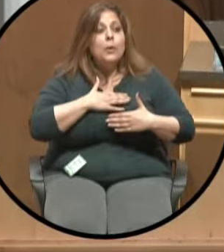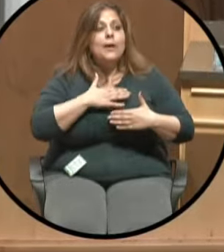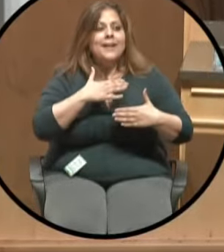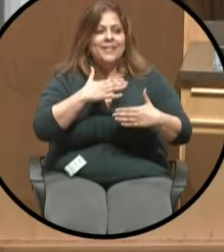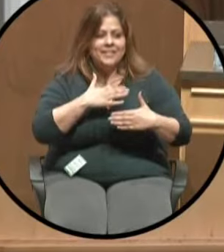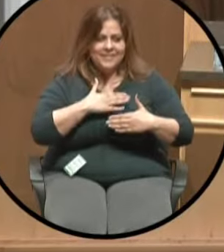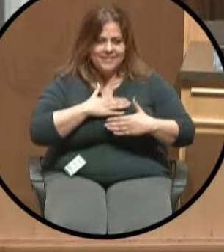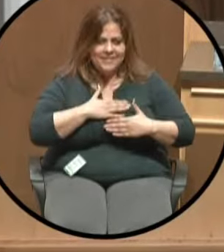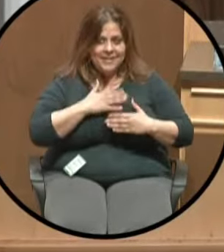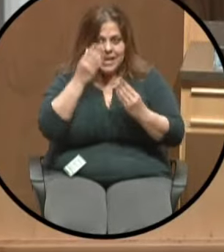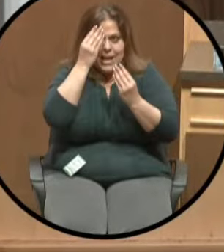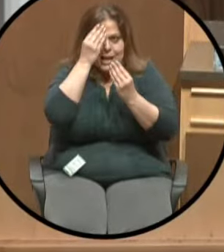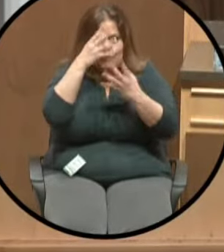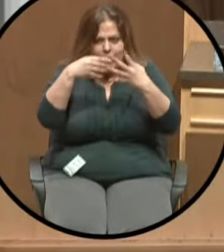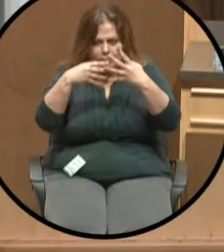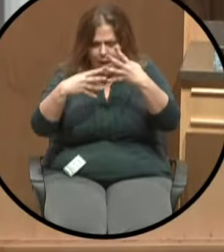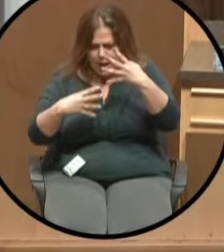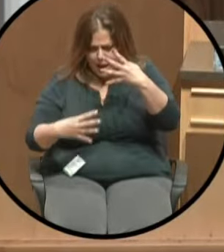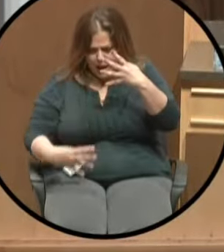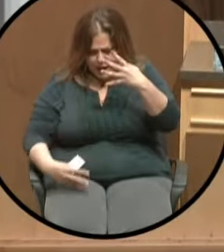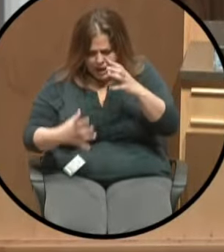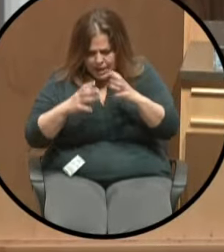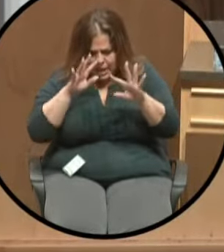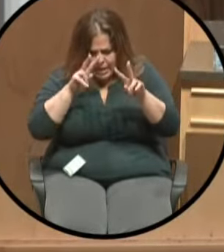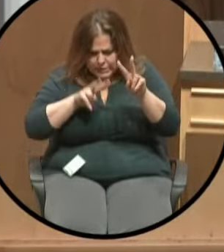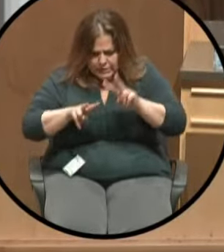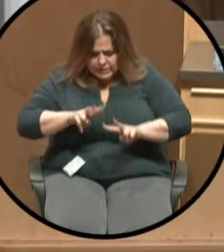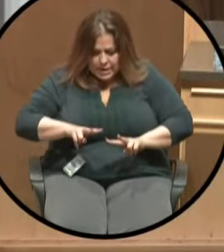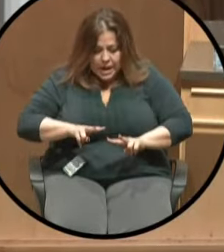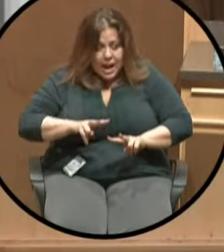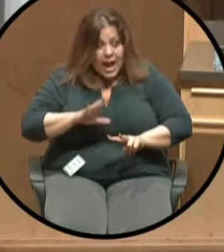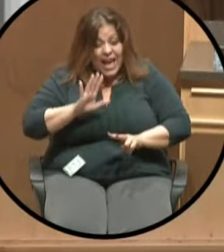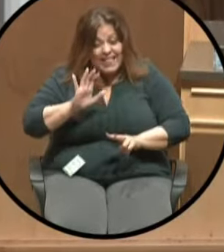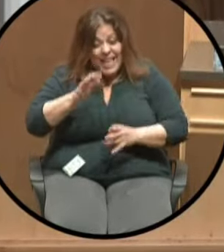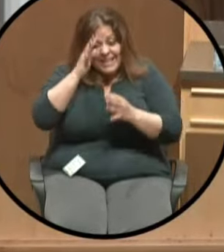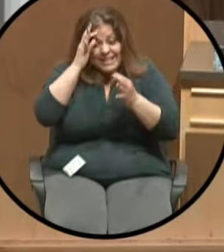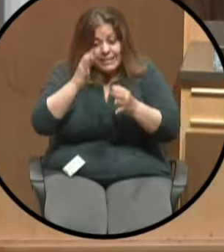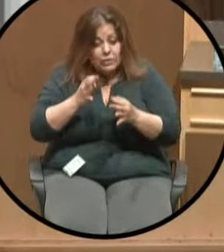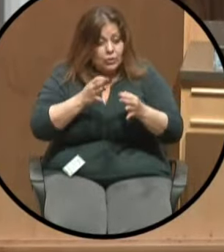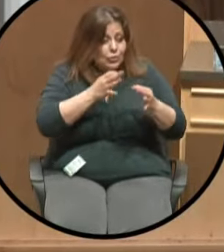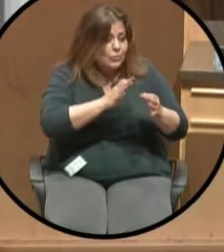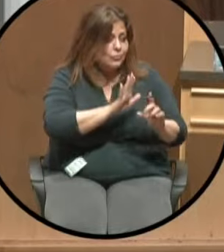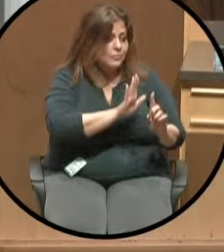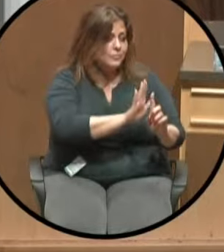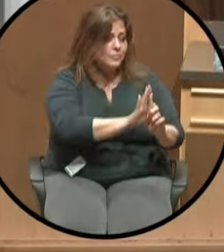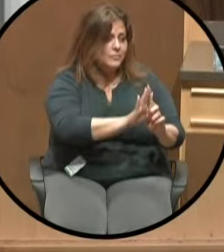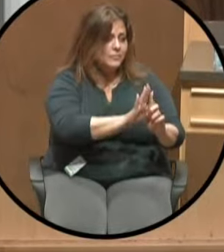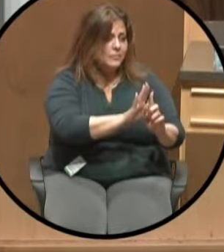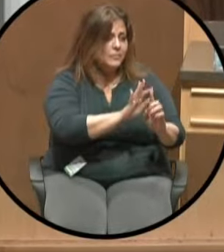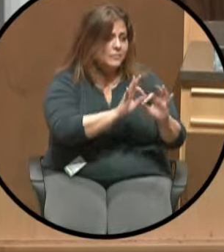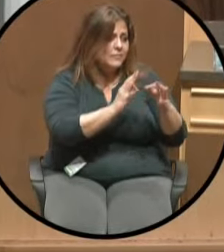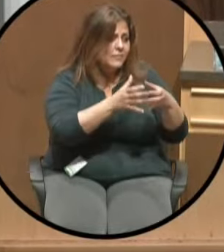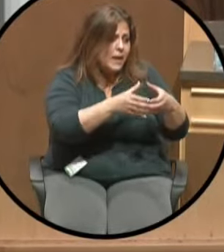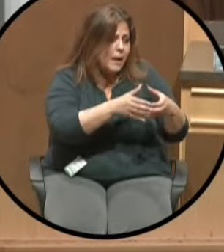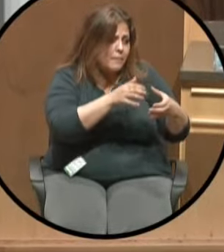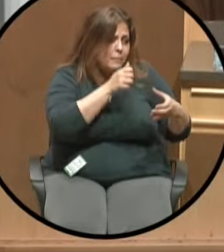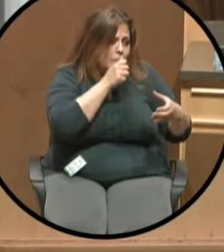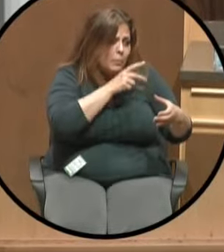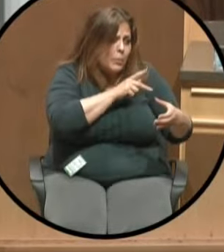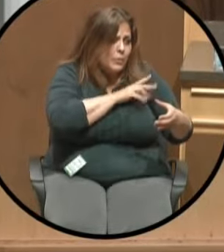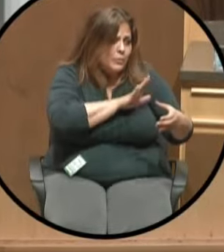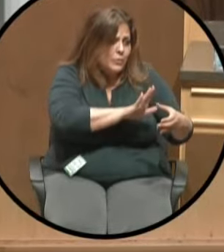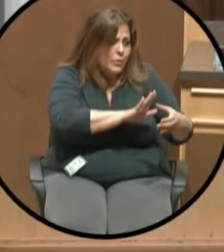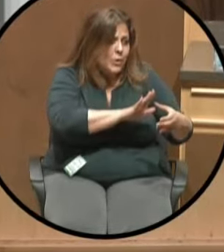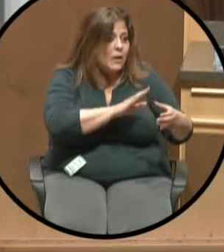of information, and you have to make a decision. Certainly that's personal. We want to make sure, though, that when you make a decision, it's as informed